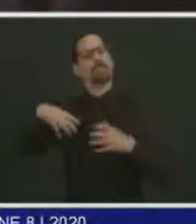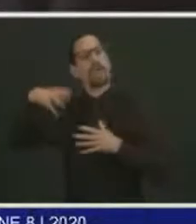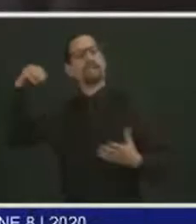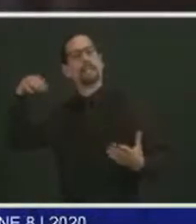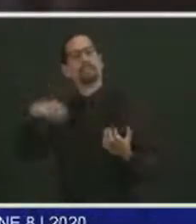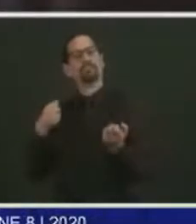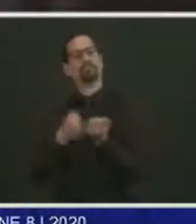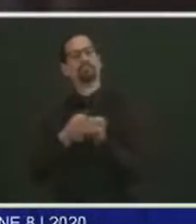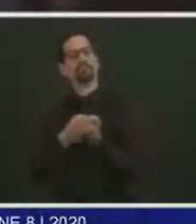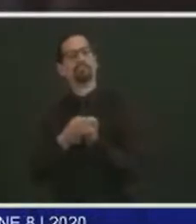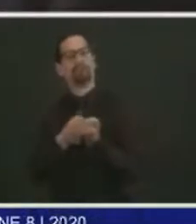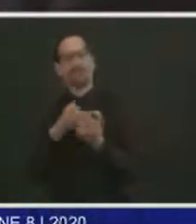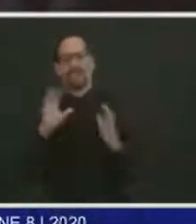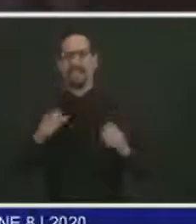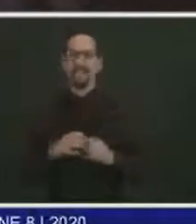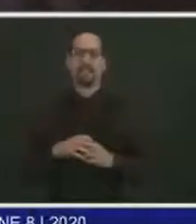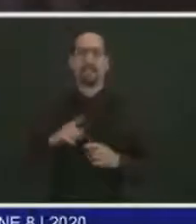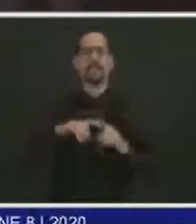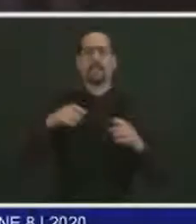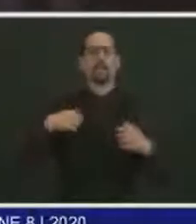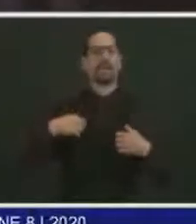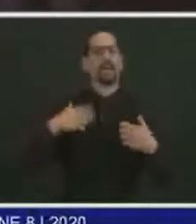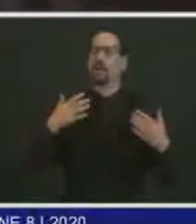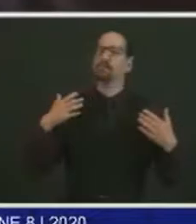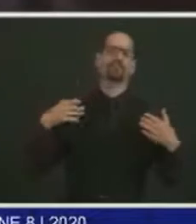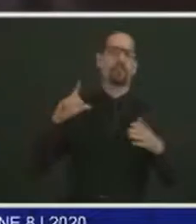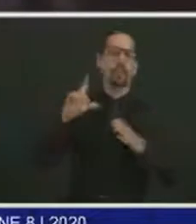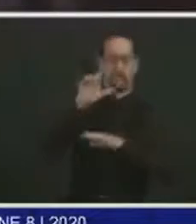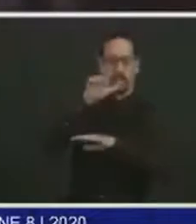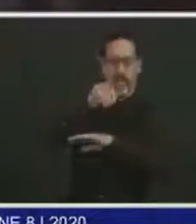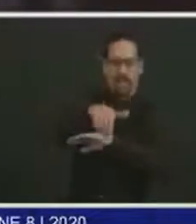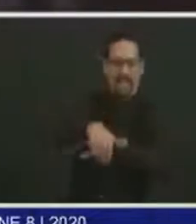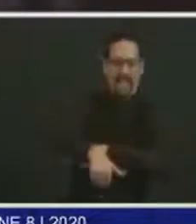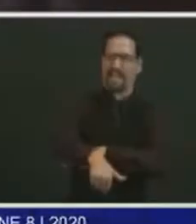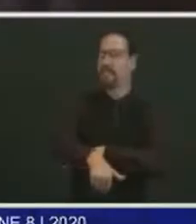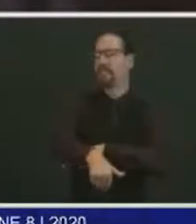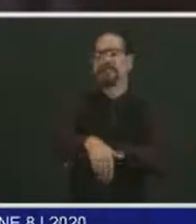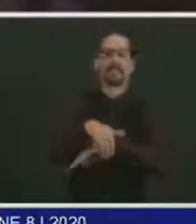social distancing rules. I did go out late in the night when things were